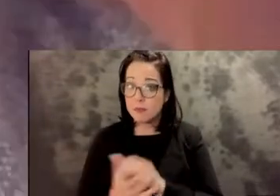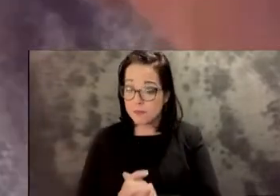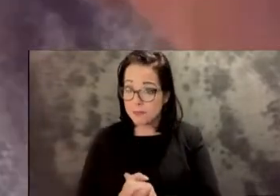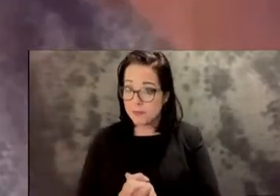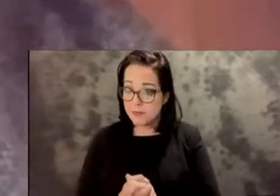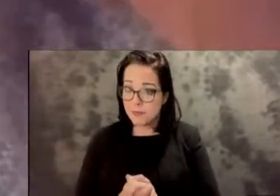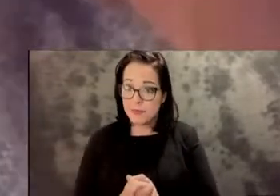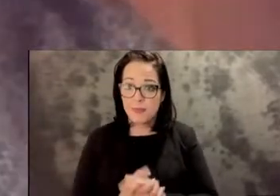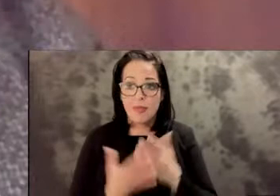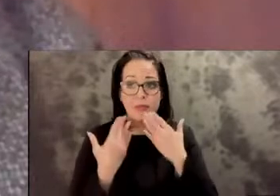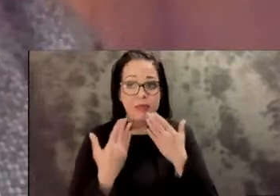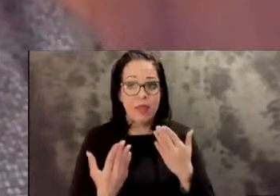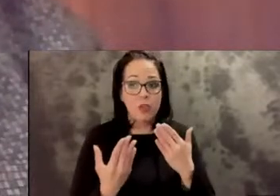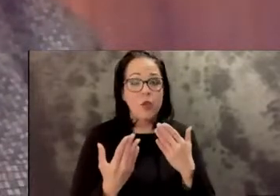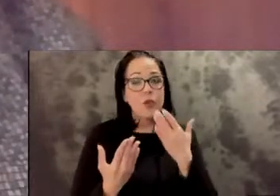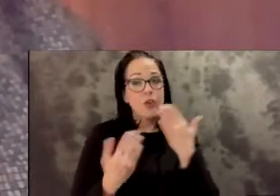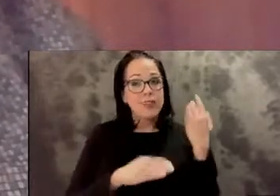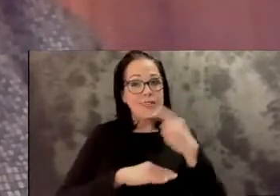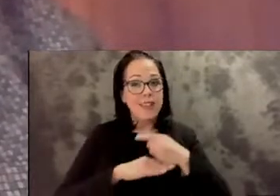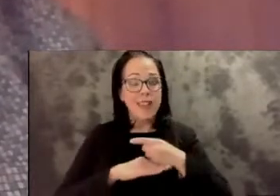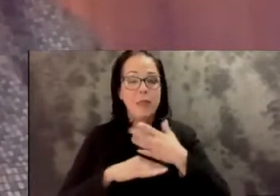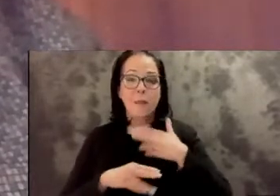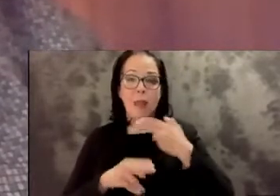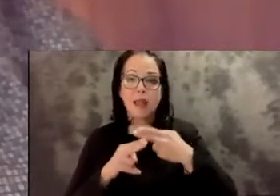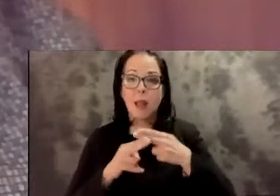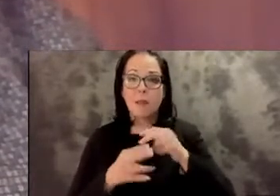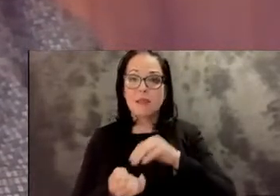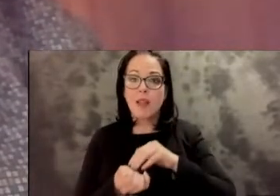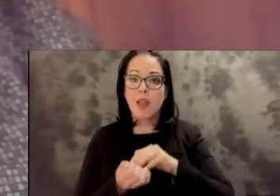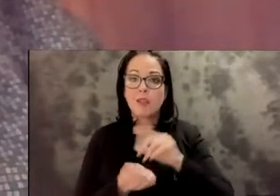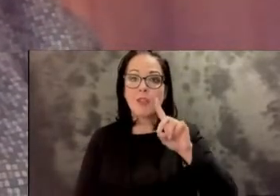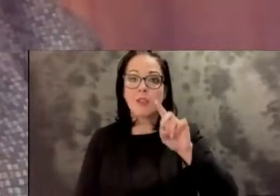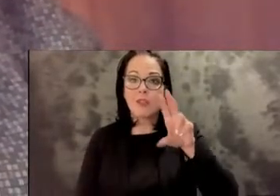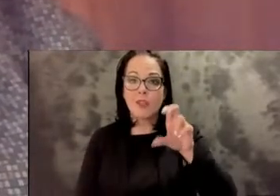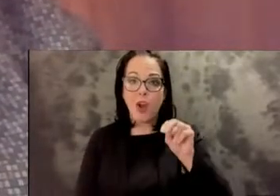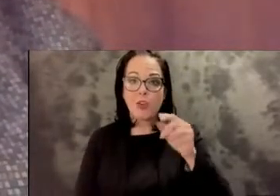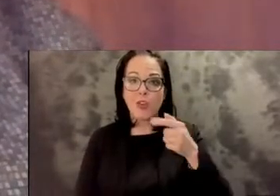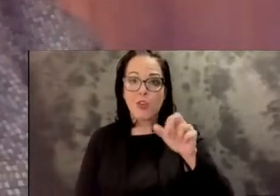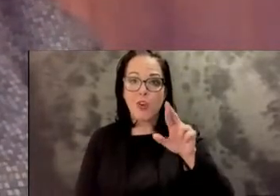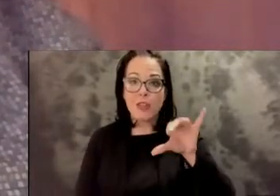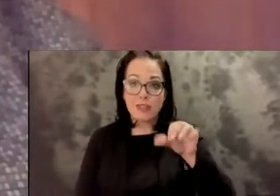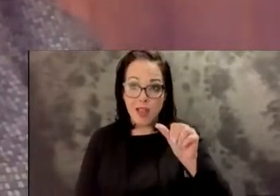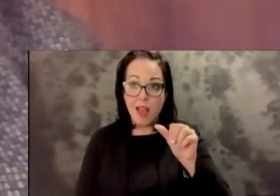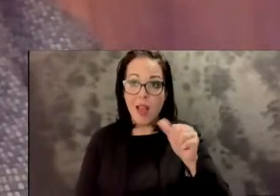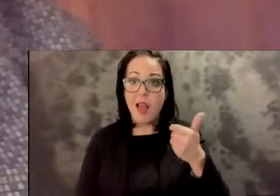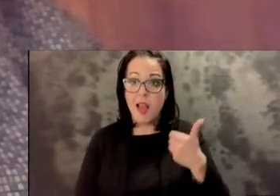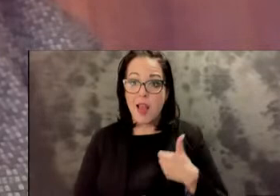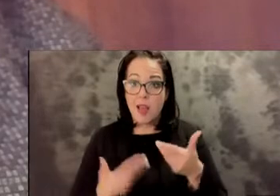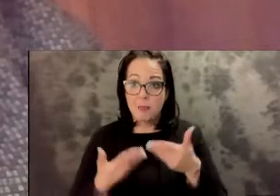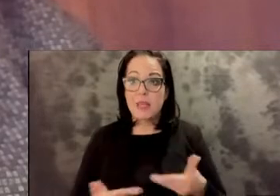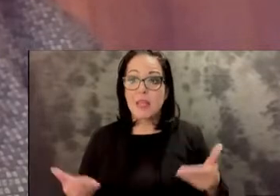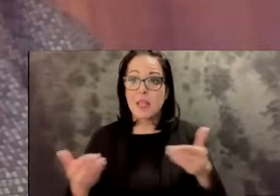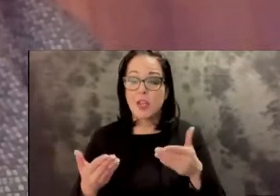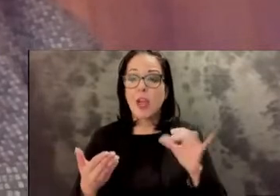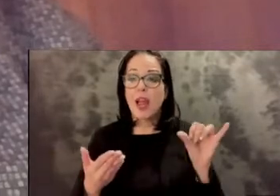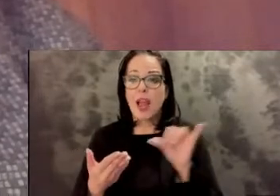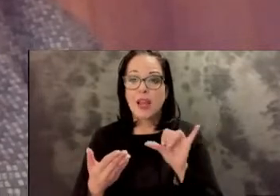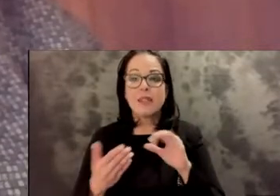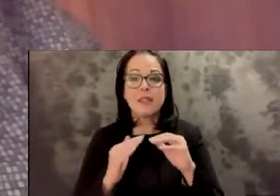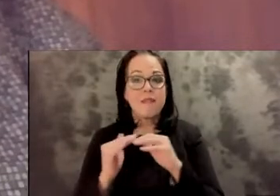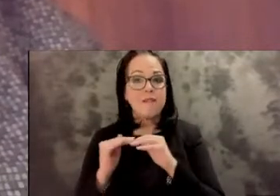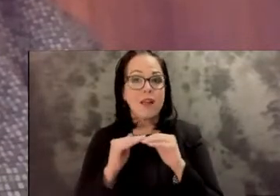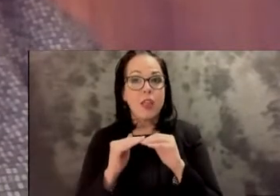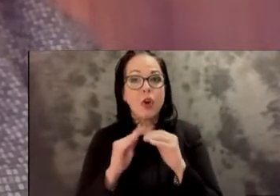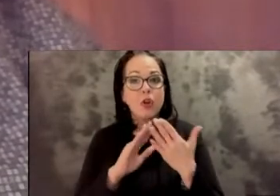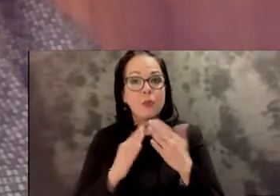Thank you. Good day. My name is Dr. Don Garcia. I am present today as a fellow community friend and